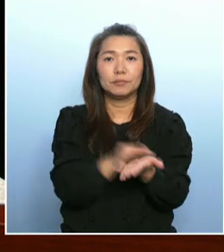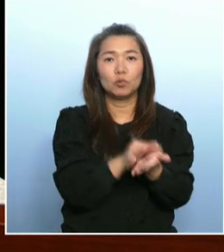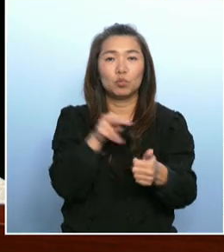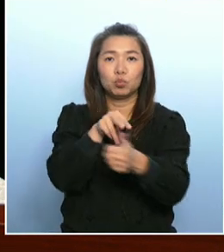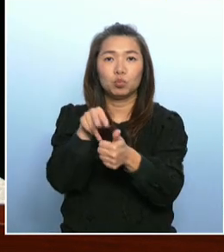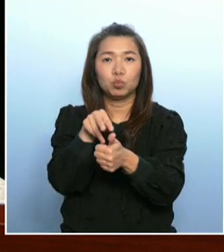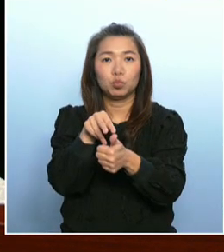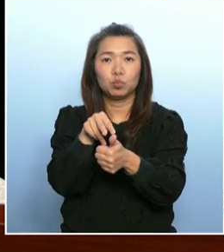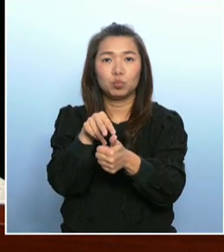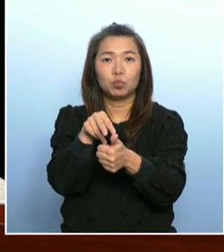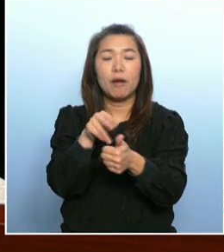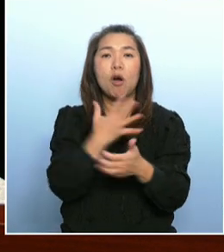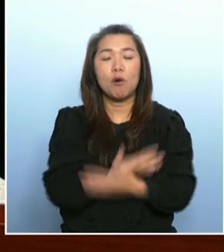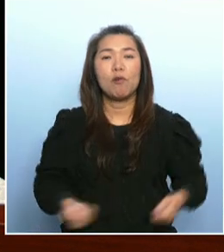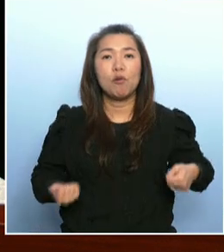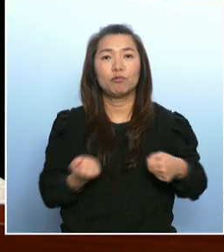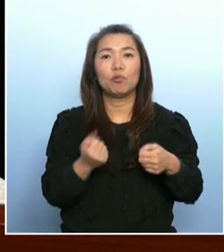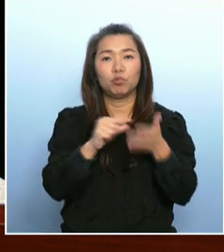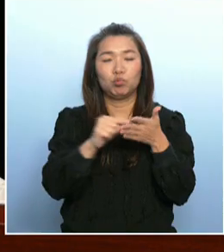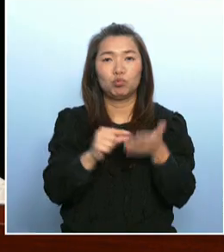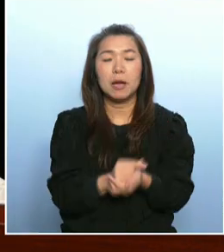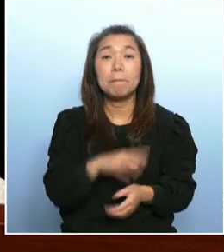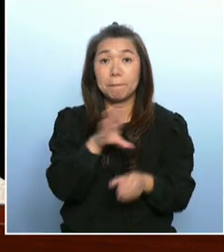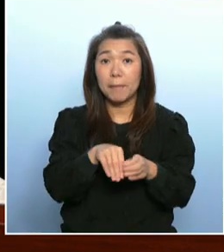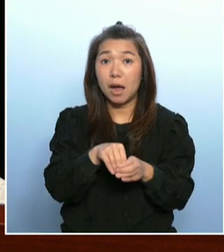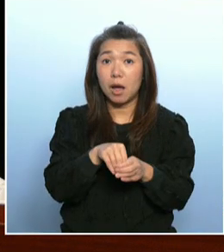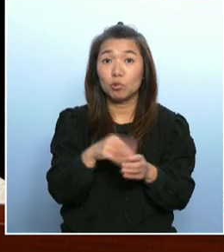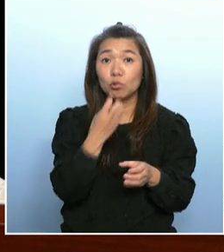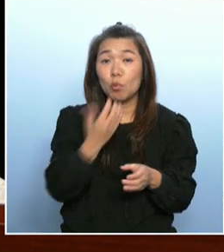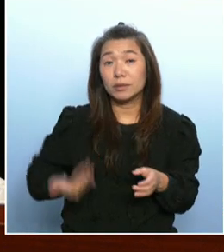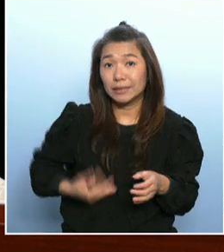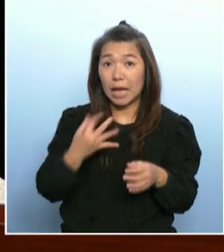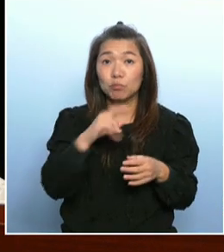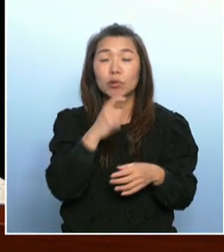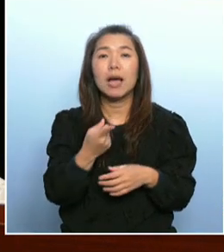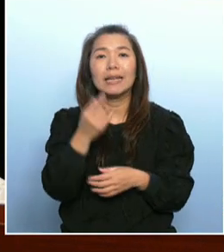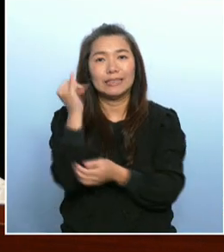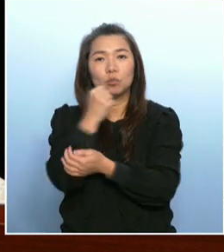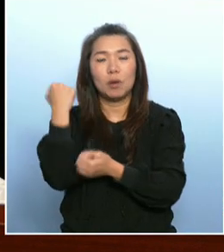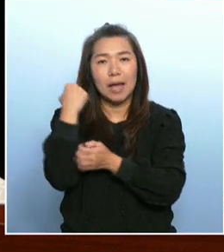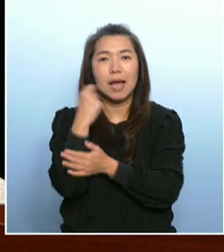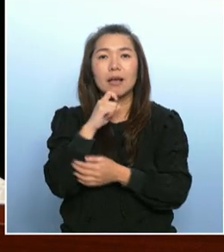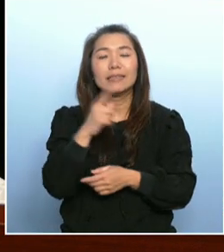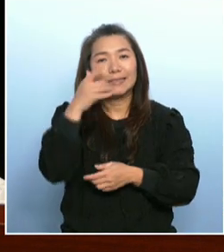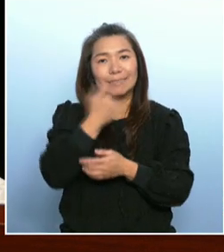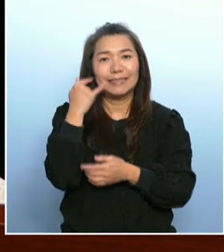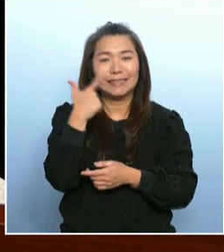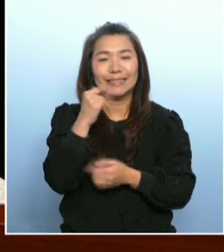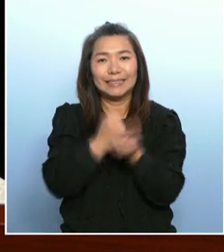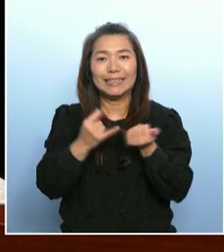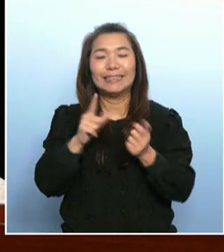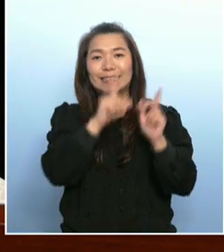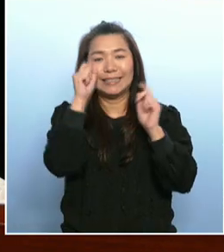Complex on the 15th of April 2025, Tuesday. The complex is jointly operated